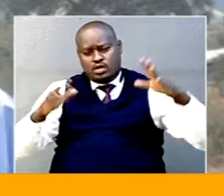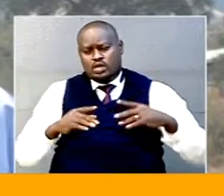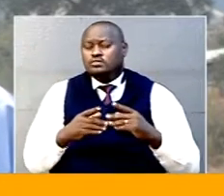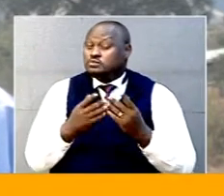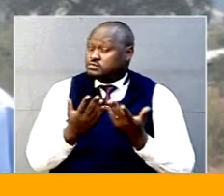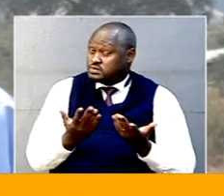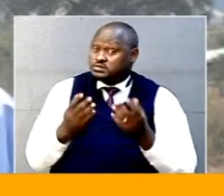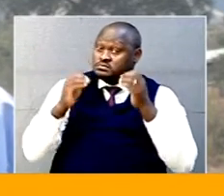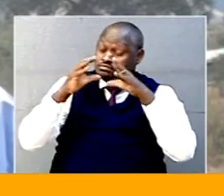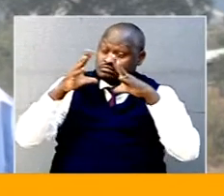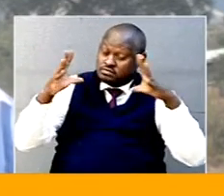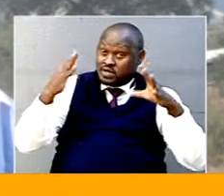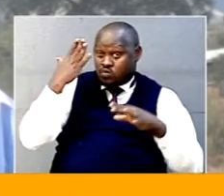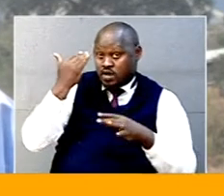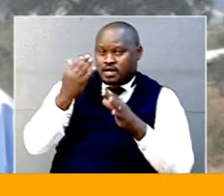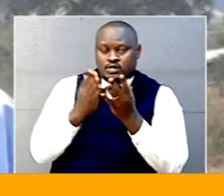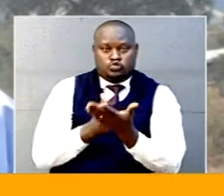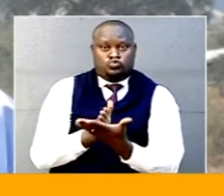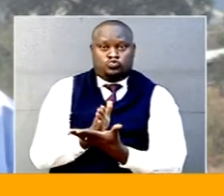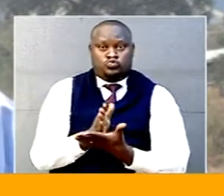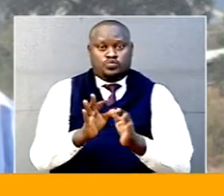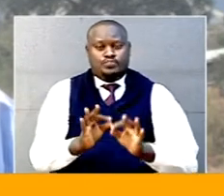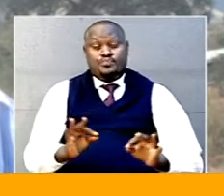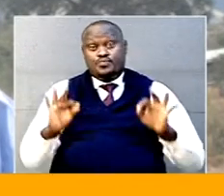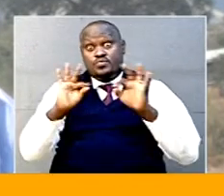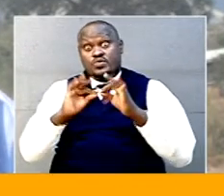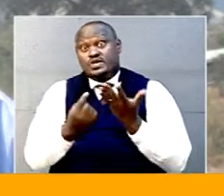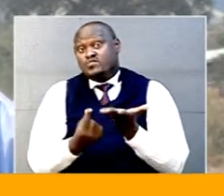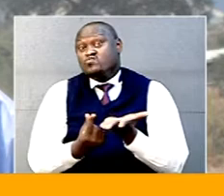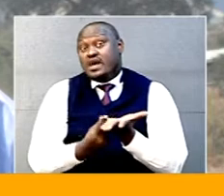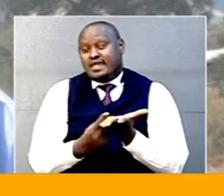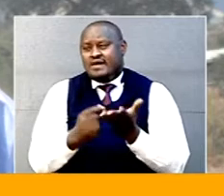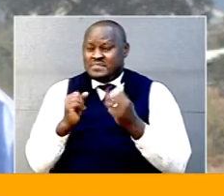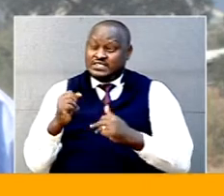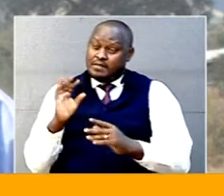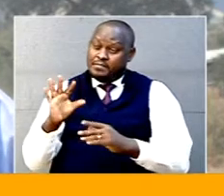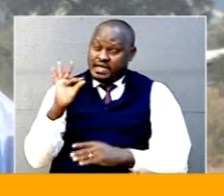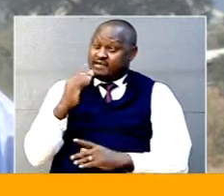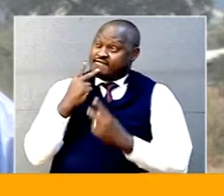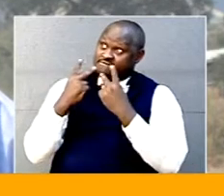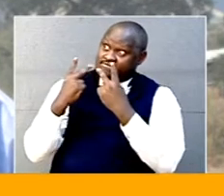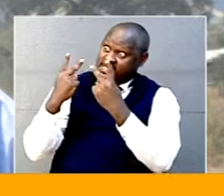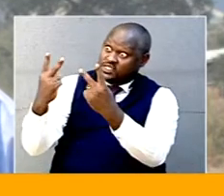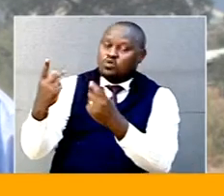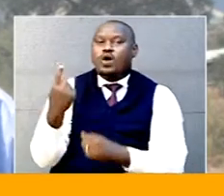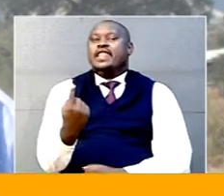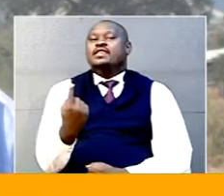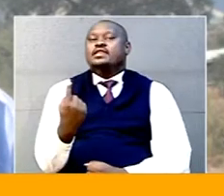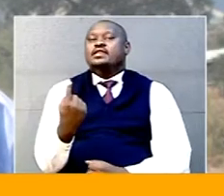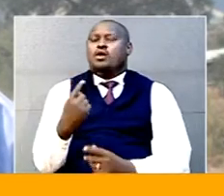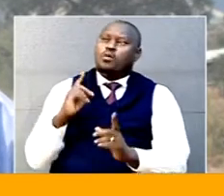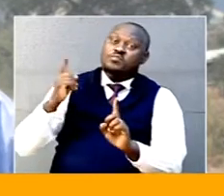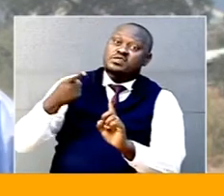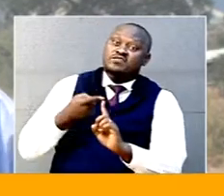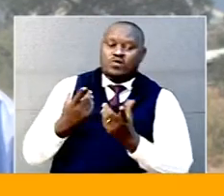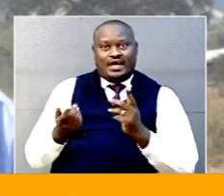need for our country as one focused goal that we transform, you know, like